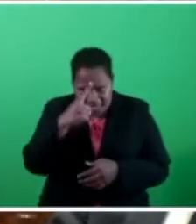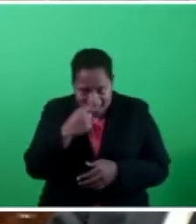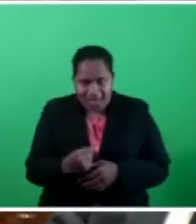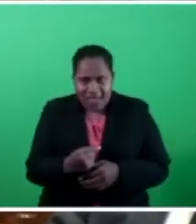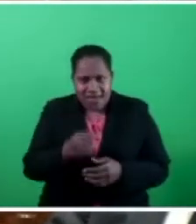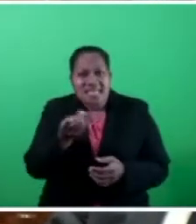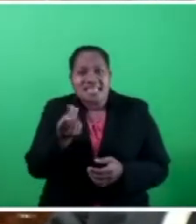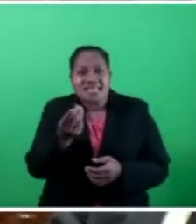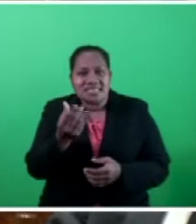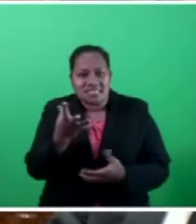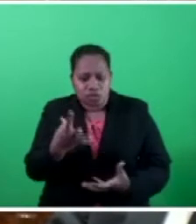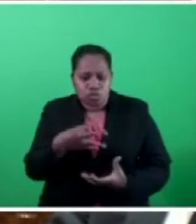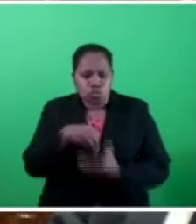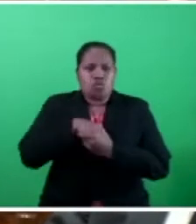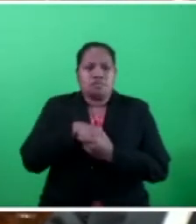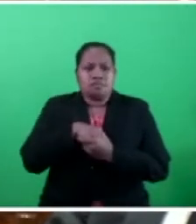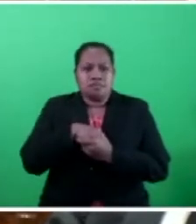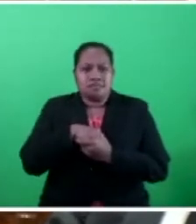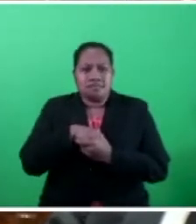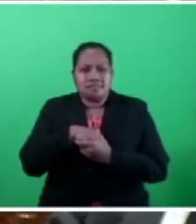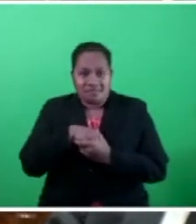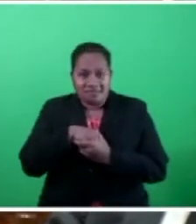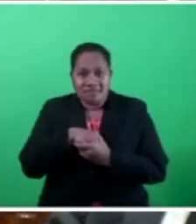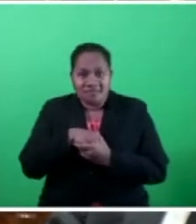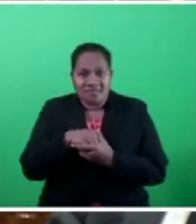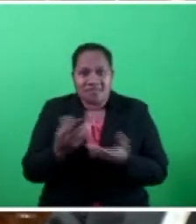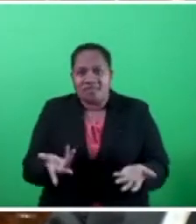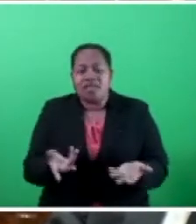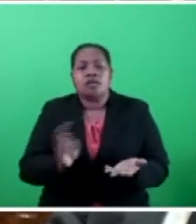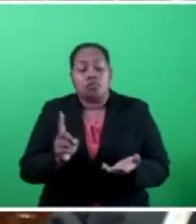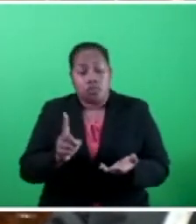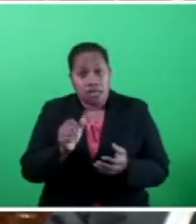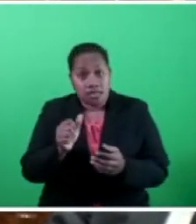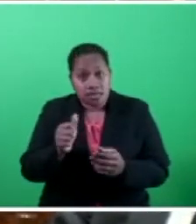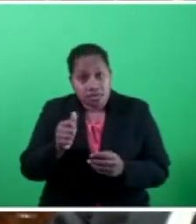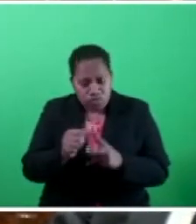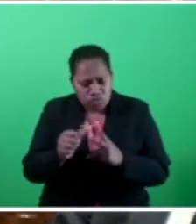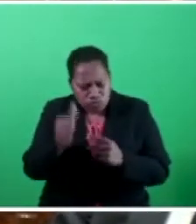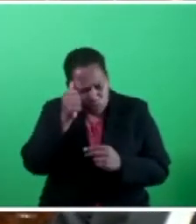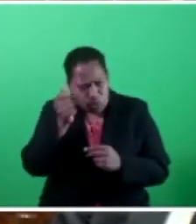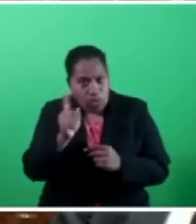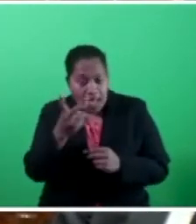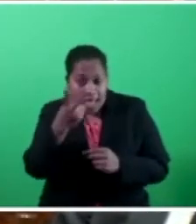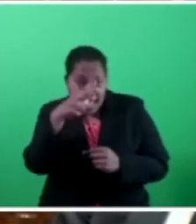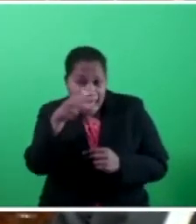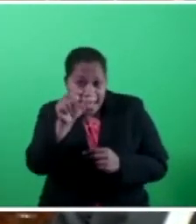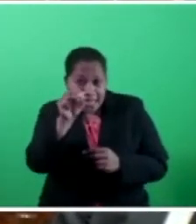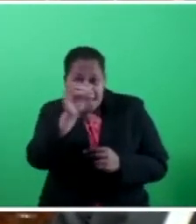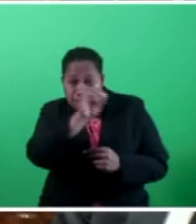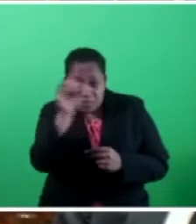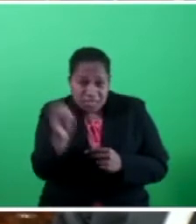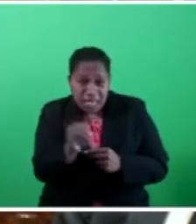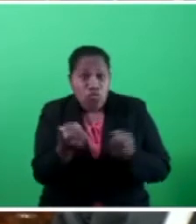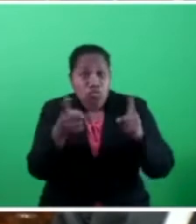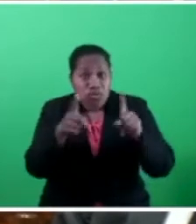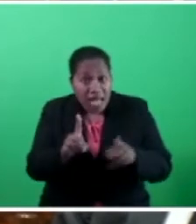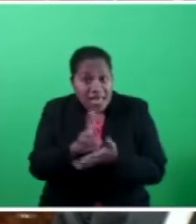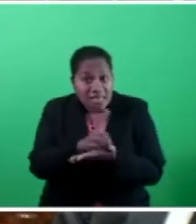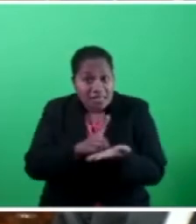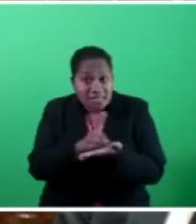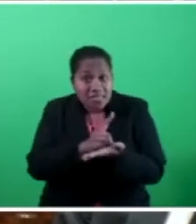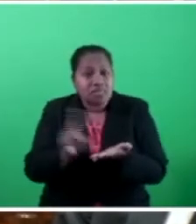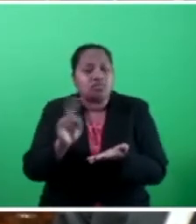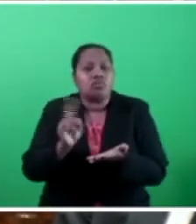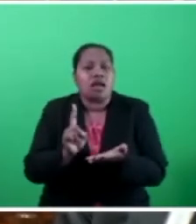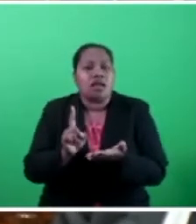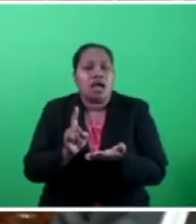the disease. What we also know is that about 80% of those who died of the disease are over the age of